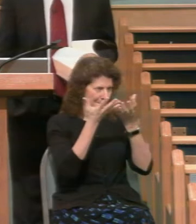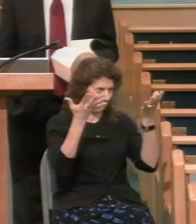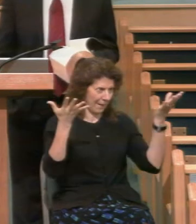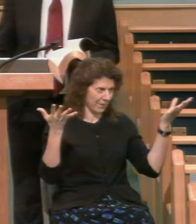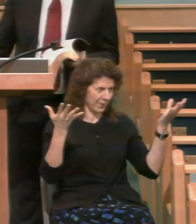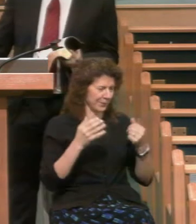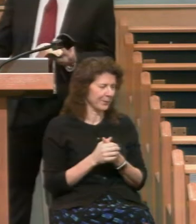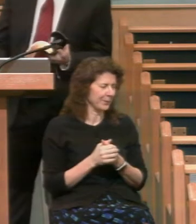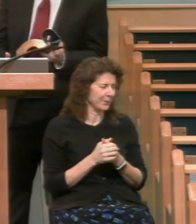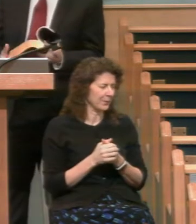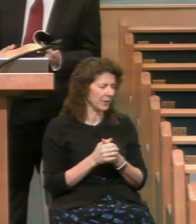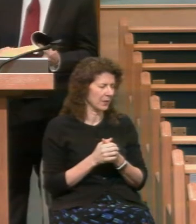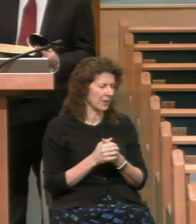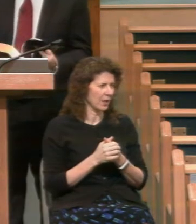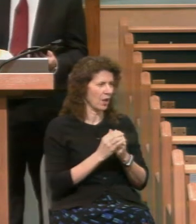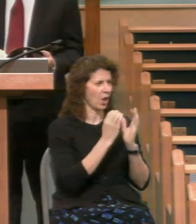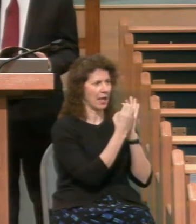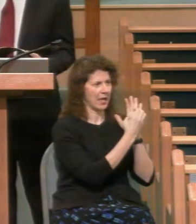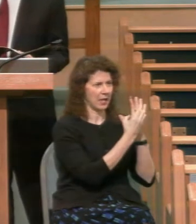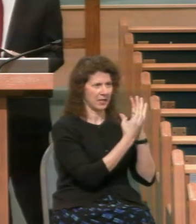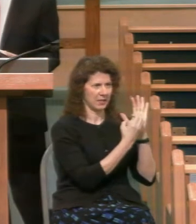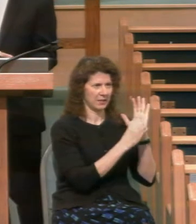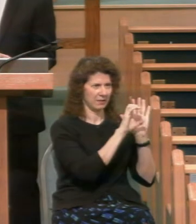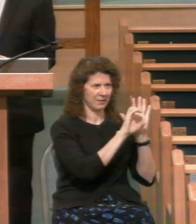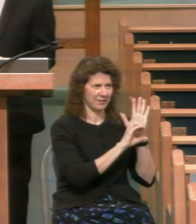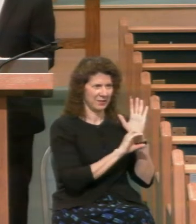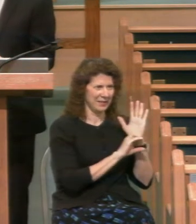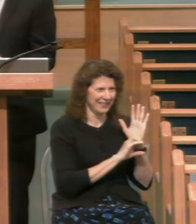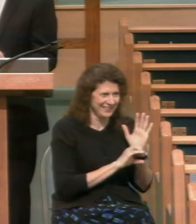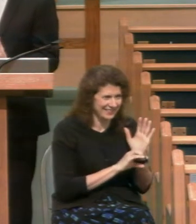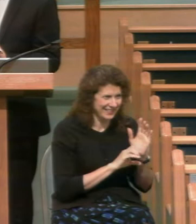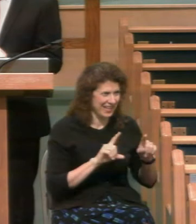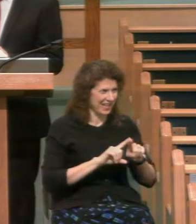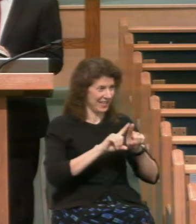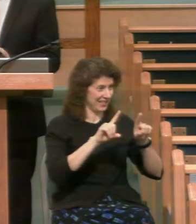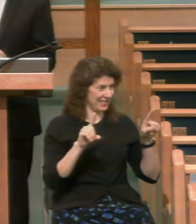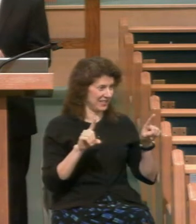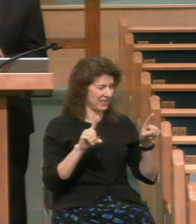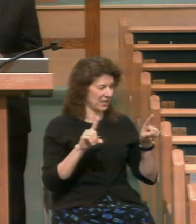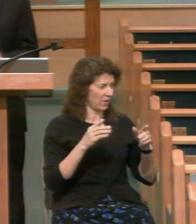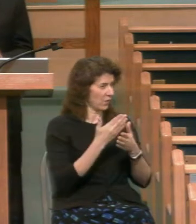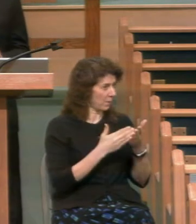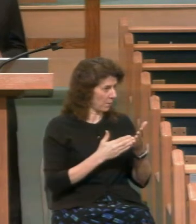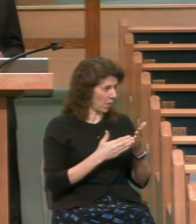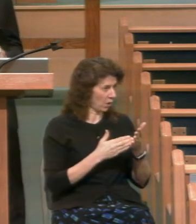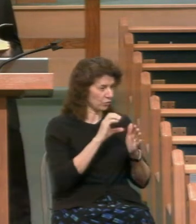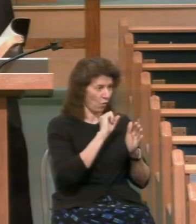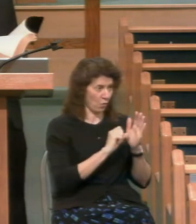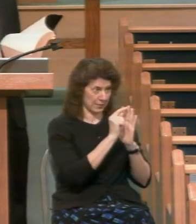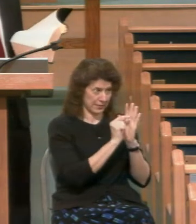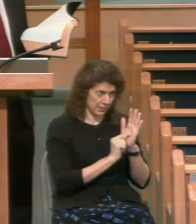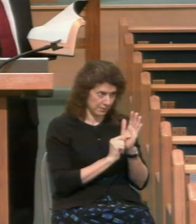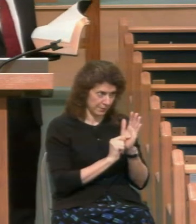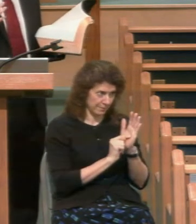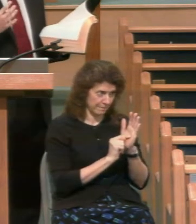So in your table of contents, you've had what we've talked about, the different sections of the Old Testament, how you break it down, and it's easier for